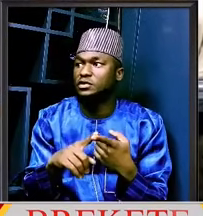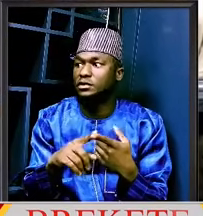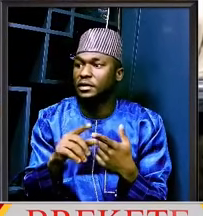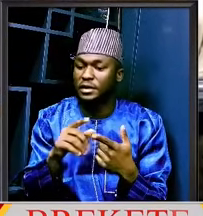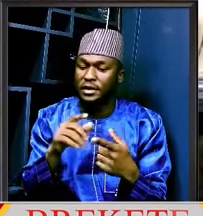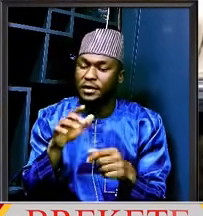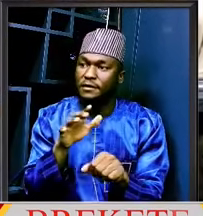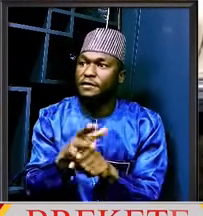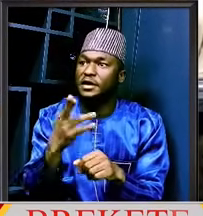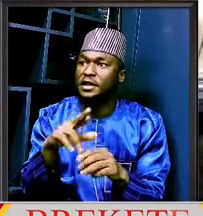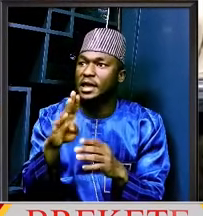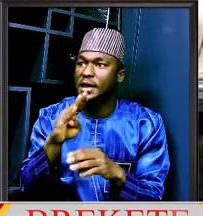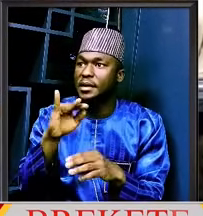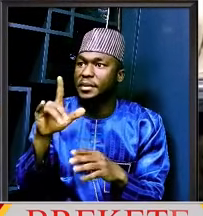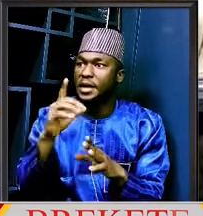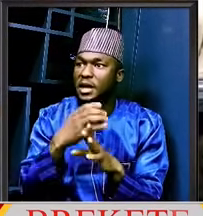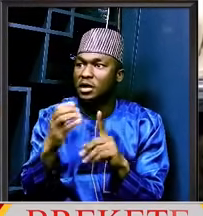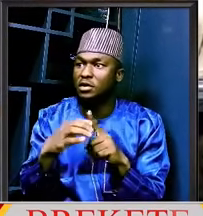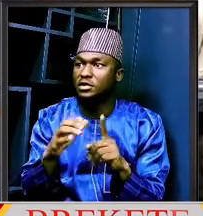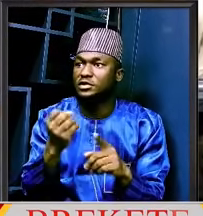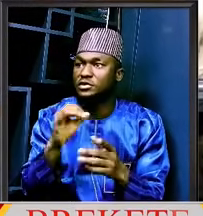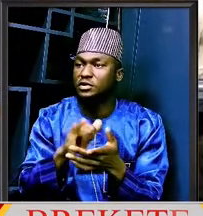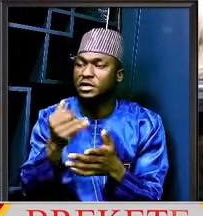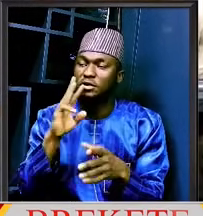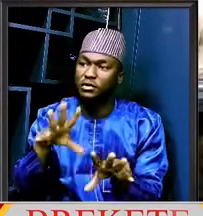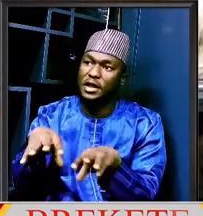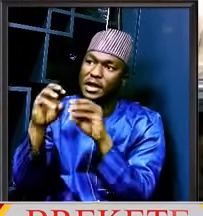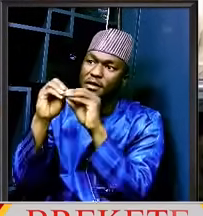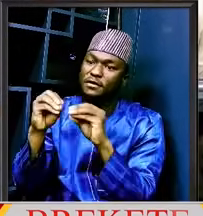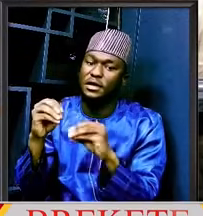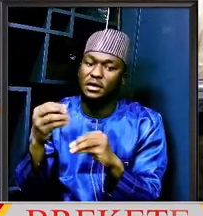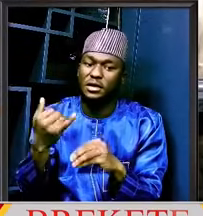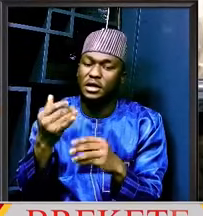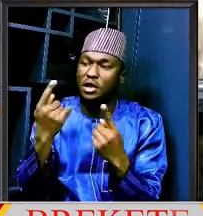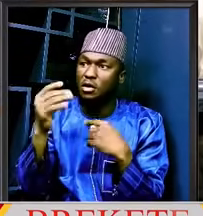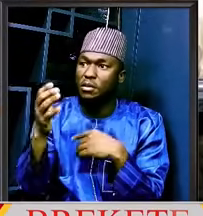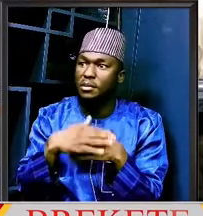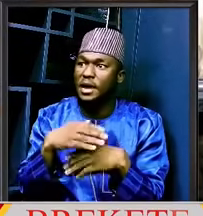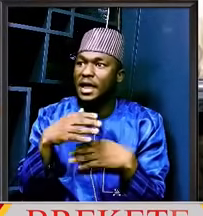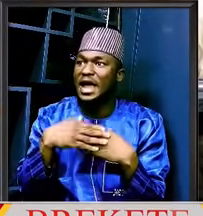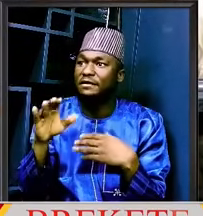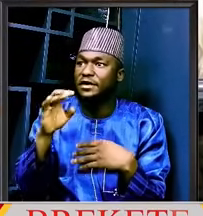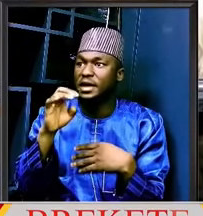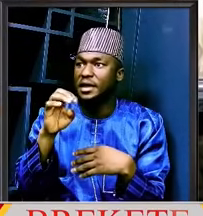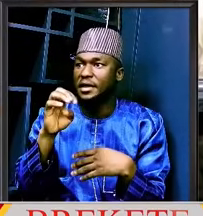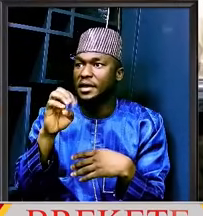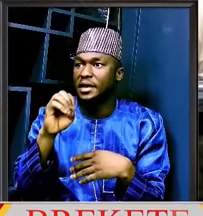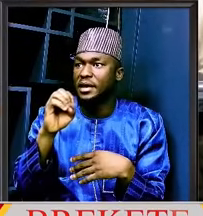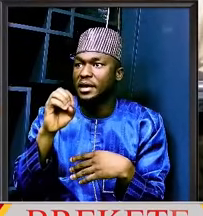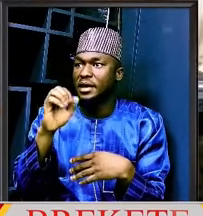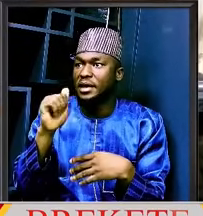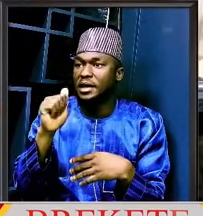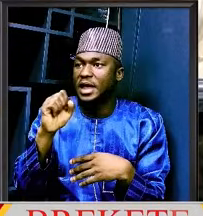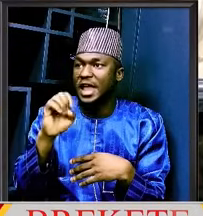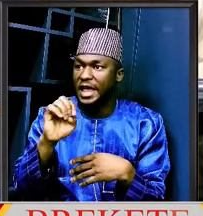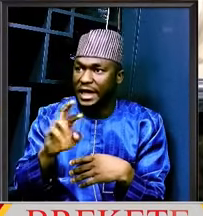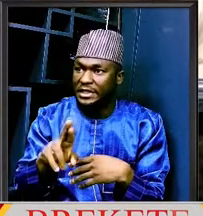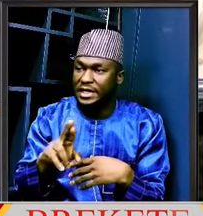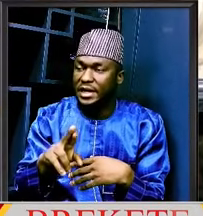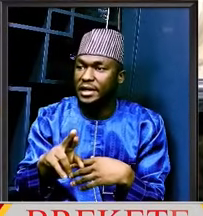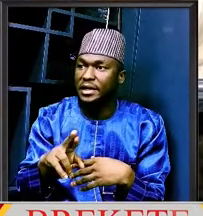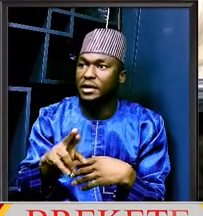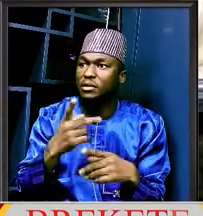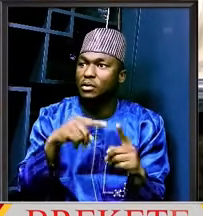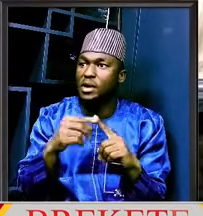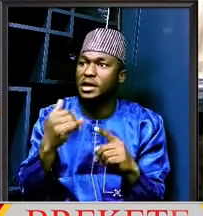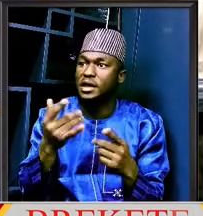bail conditions so that they will leave. So they came back after Easter. They came back to the house after Easter. So